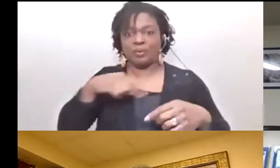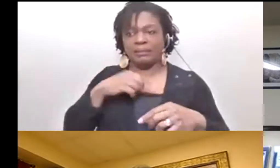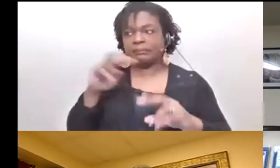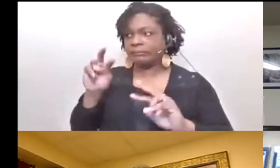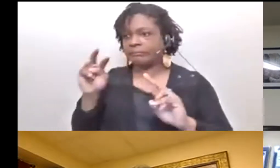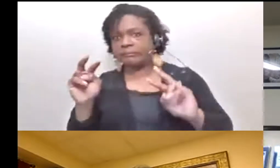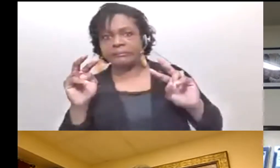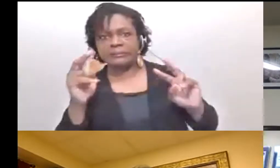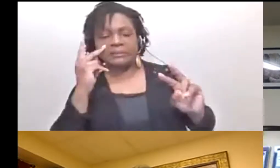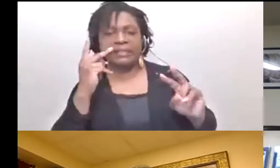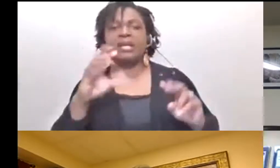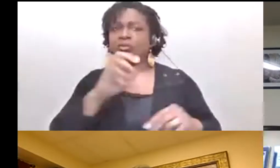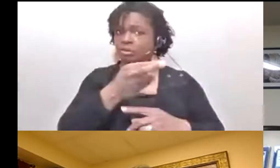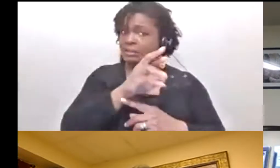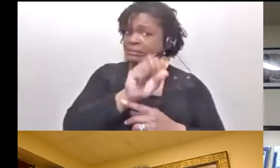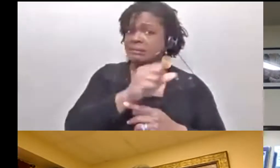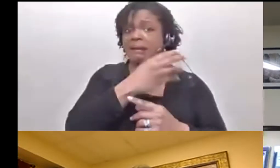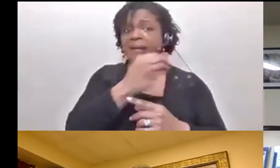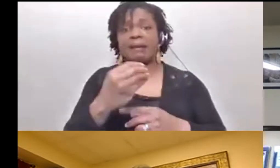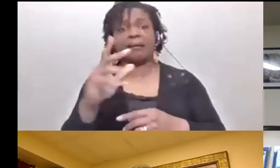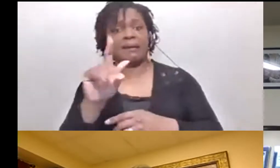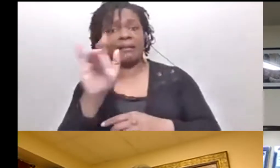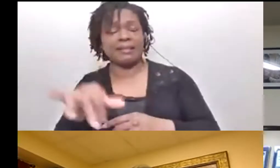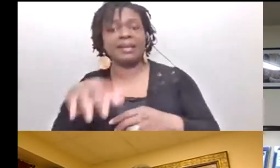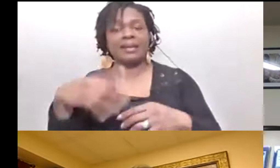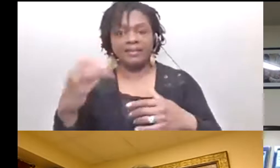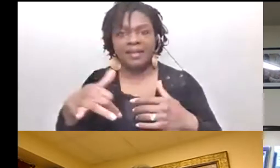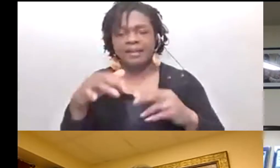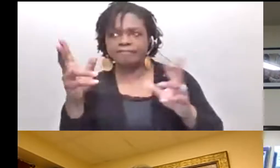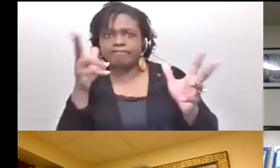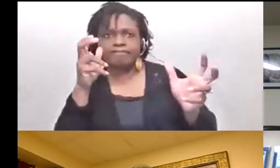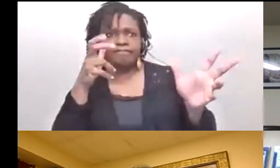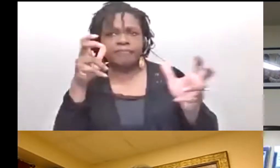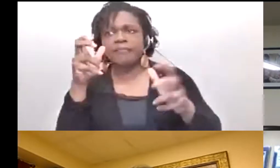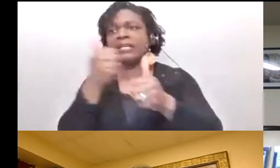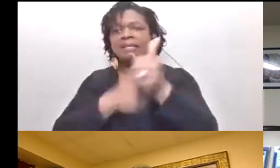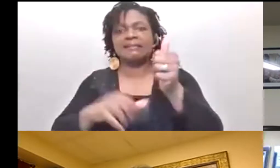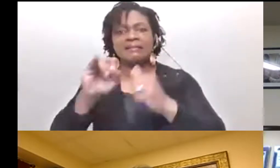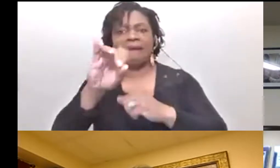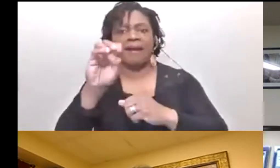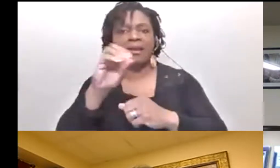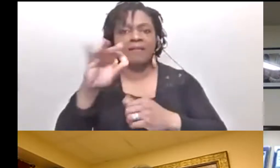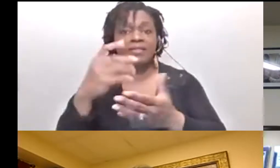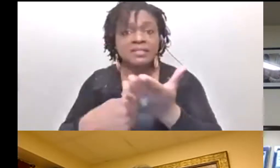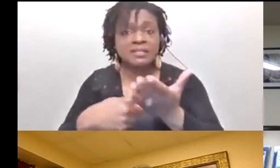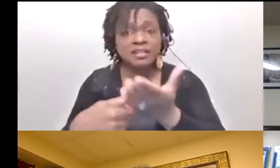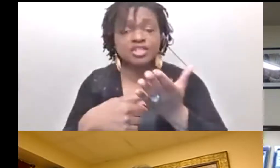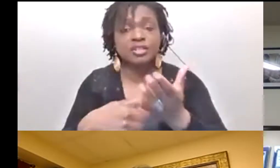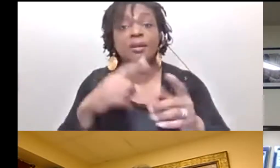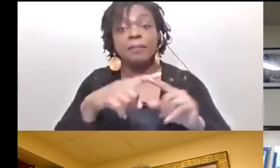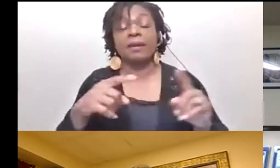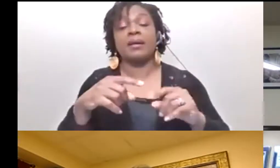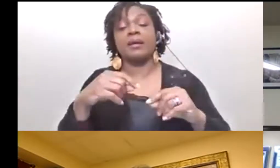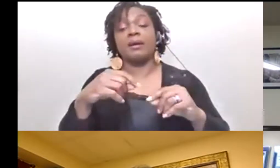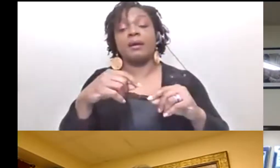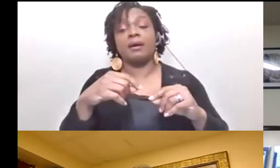and Kelly do a great job of allowing the discussion. But at the end of the day, once it leaves this committee, if it's any